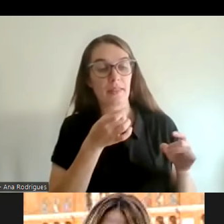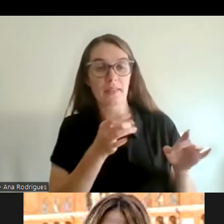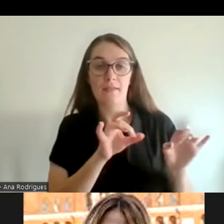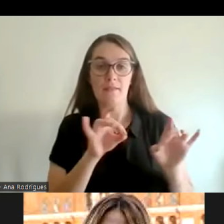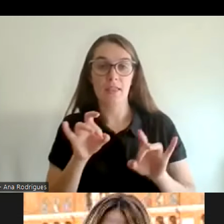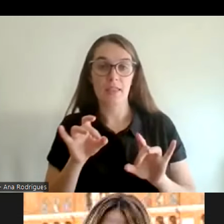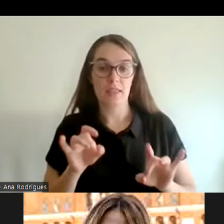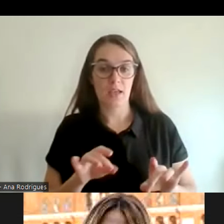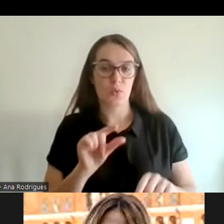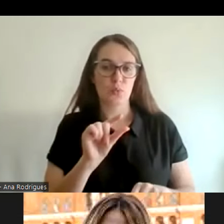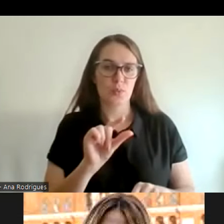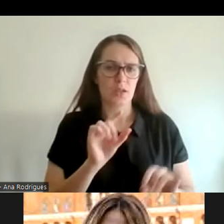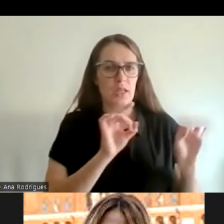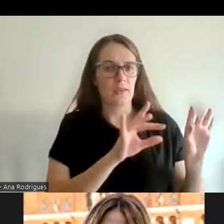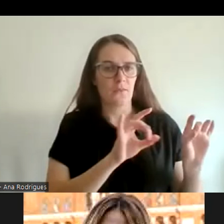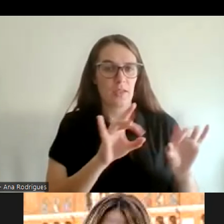these